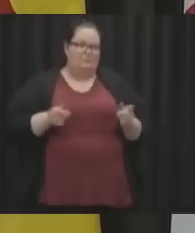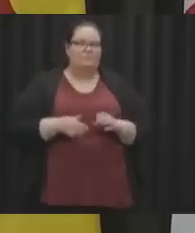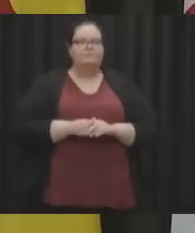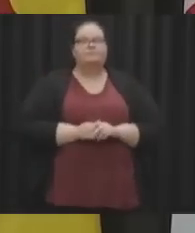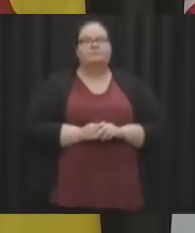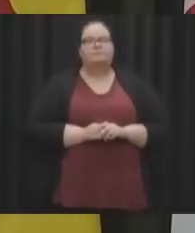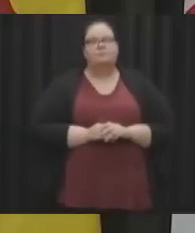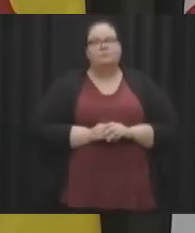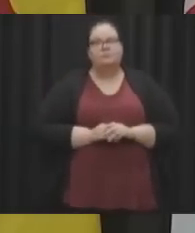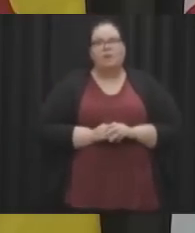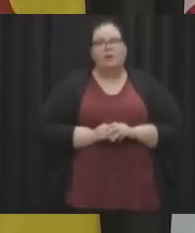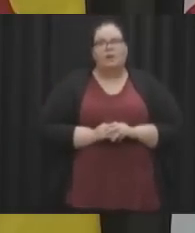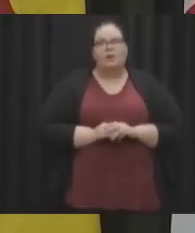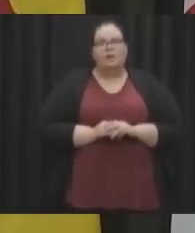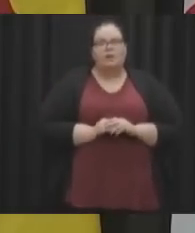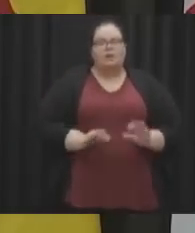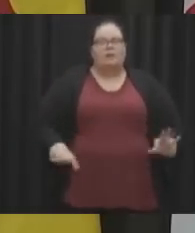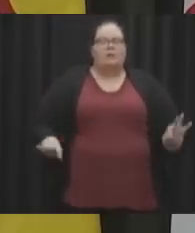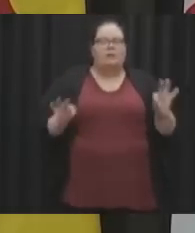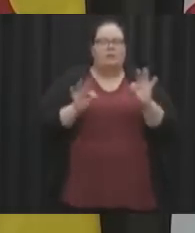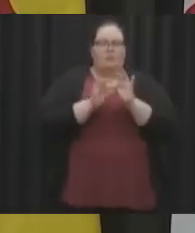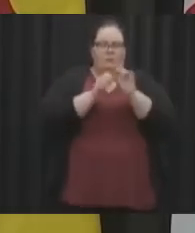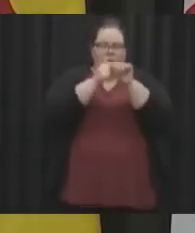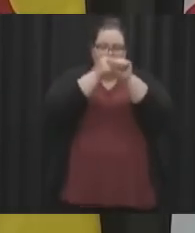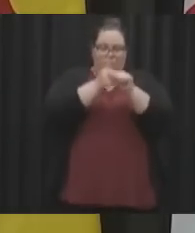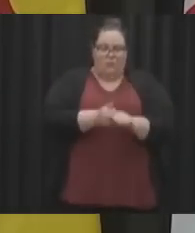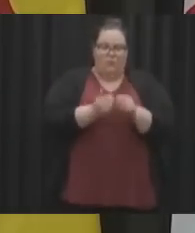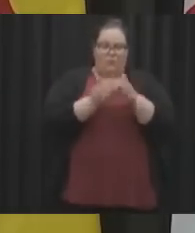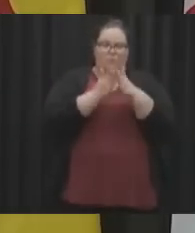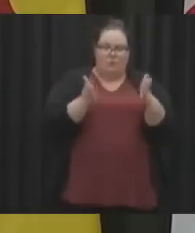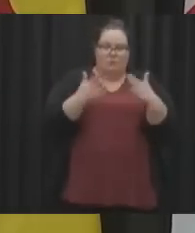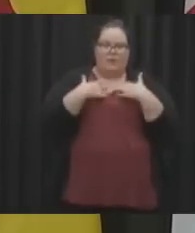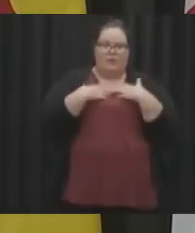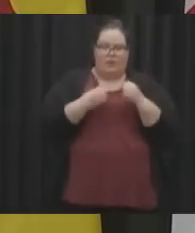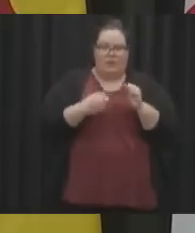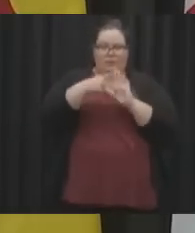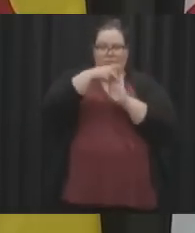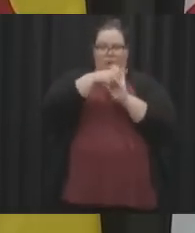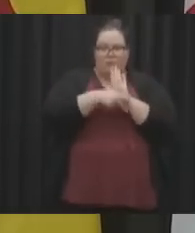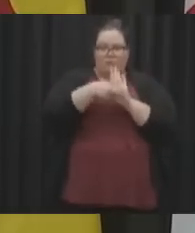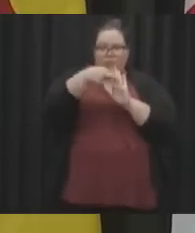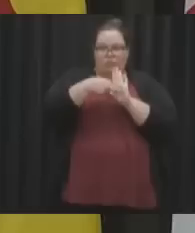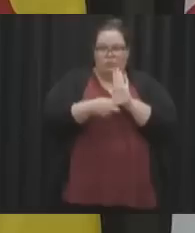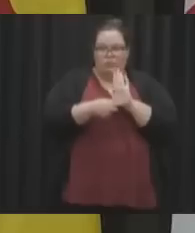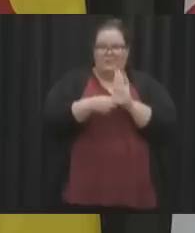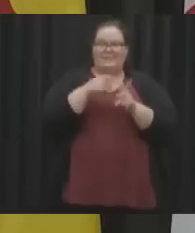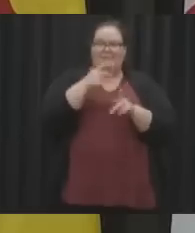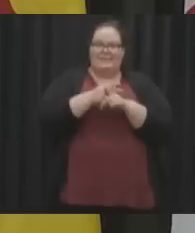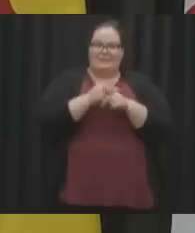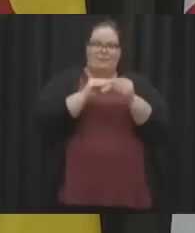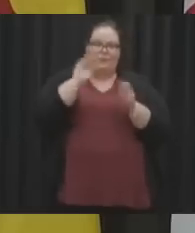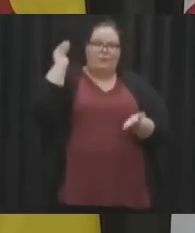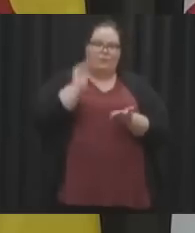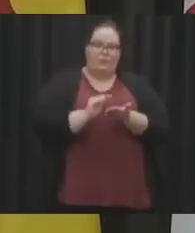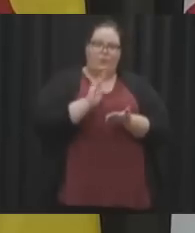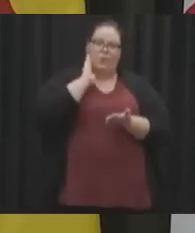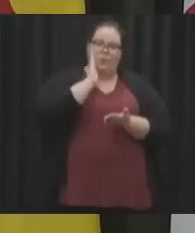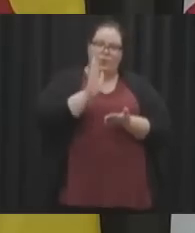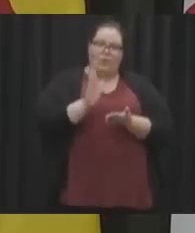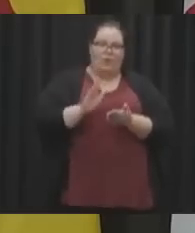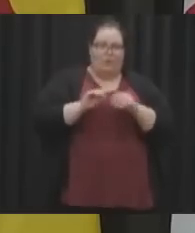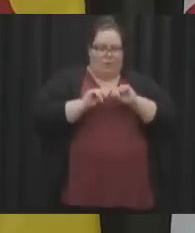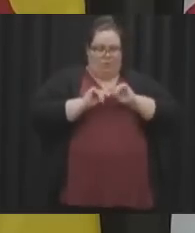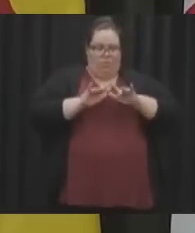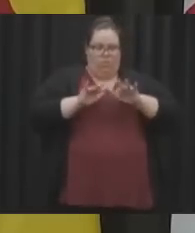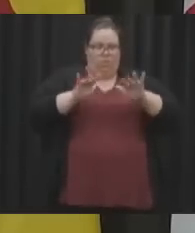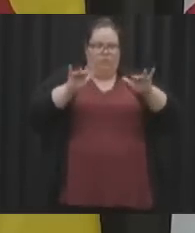you will be contacted, if you are positive, you'll be contacted by public health and told to self-isolate for 14 days.